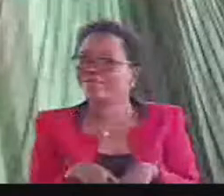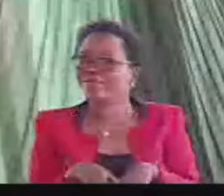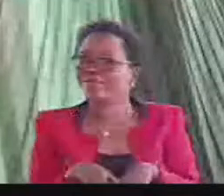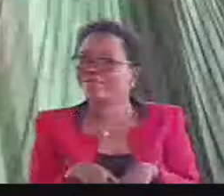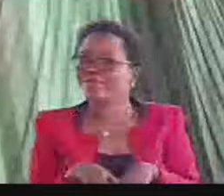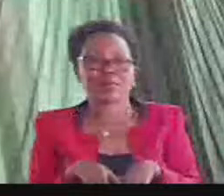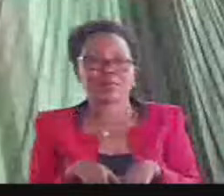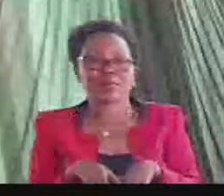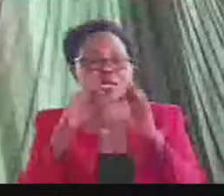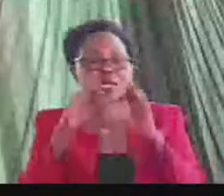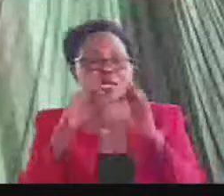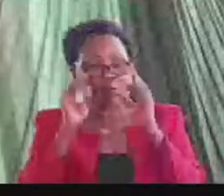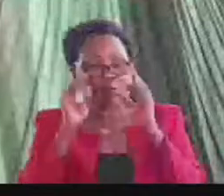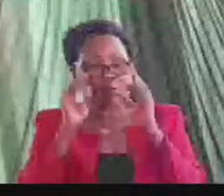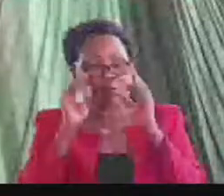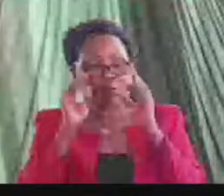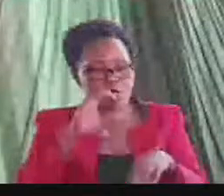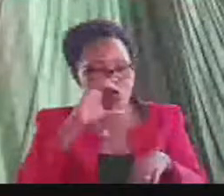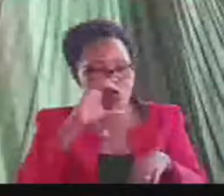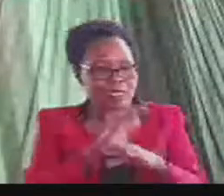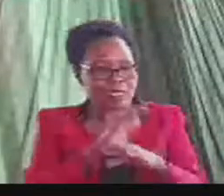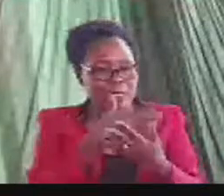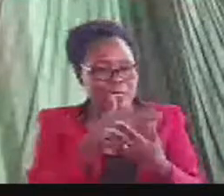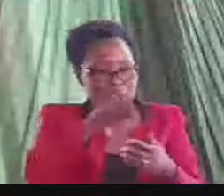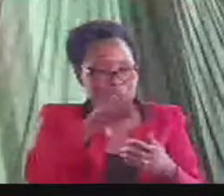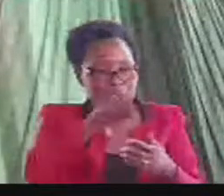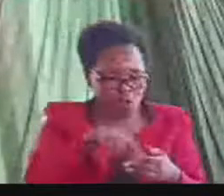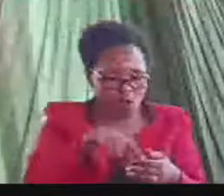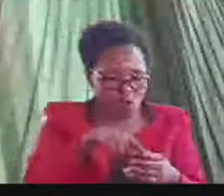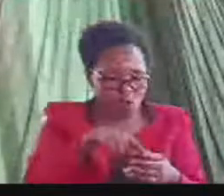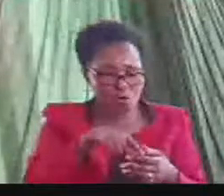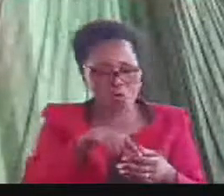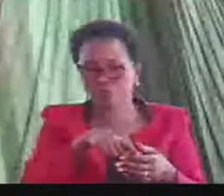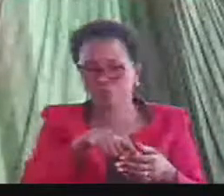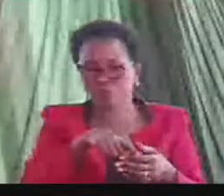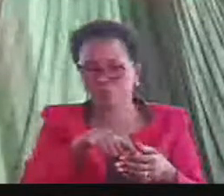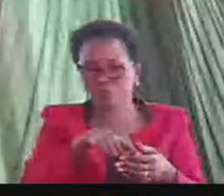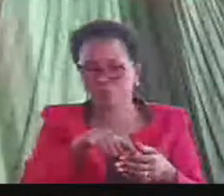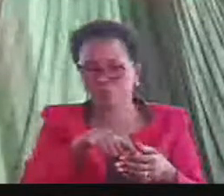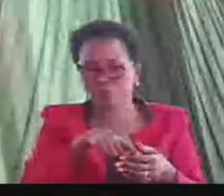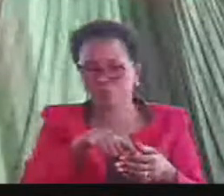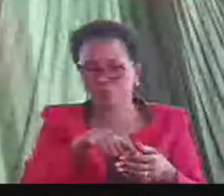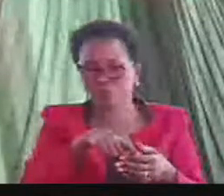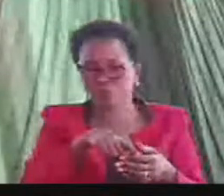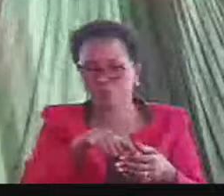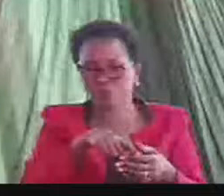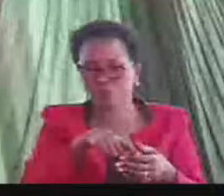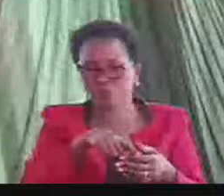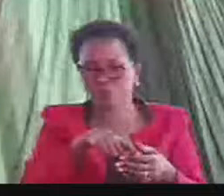futility if you get it wrong. The beauty with the judiciary is it is